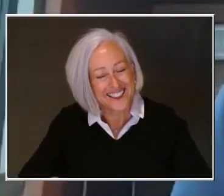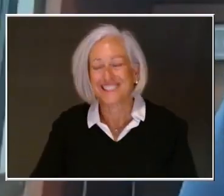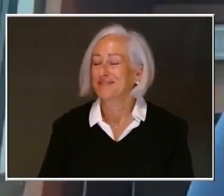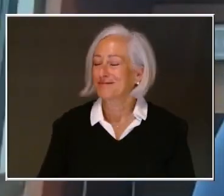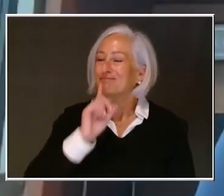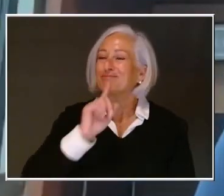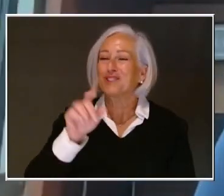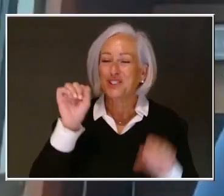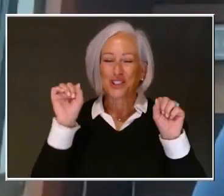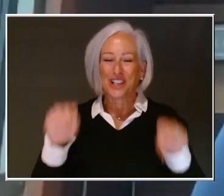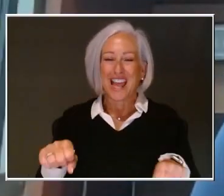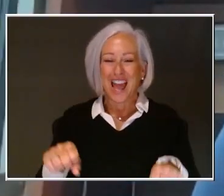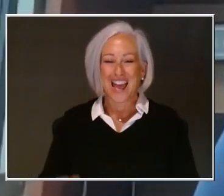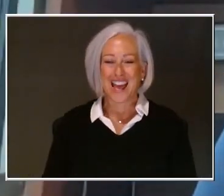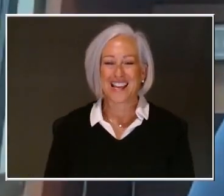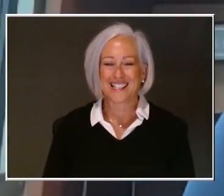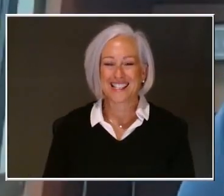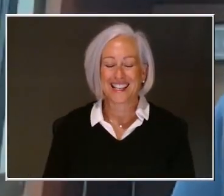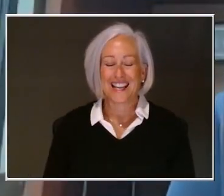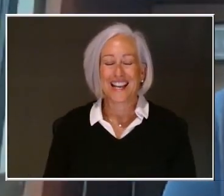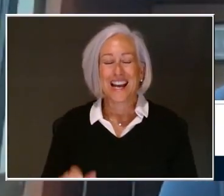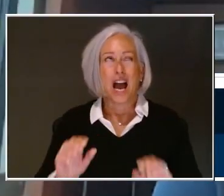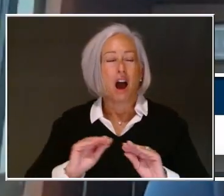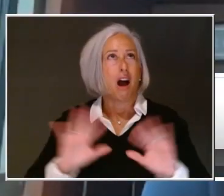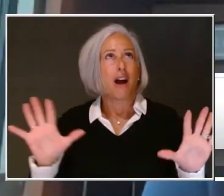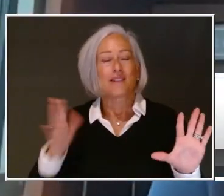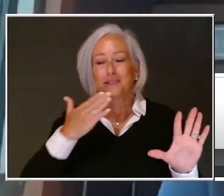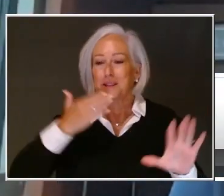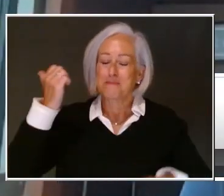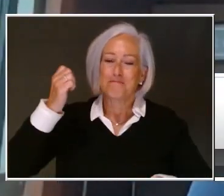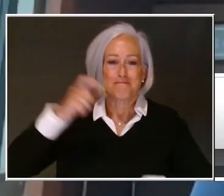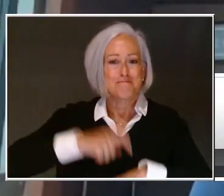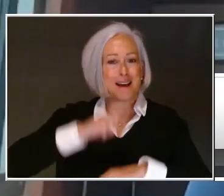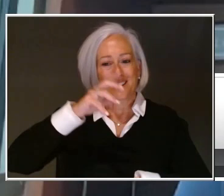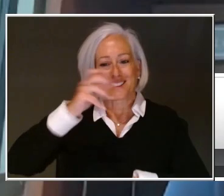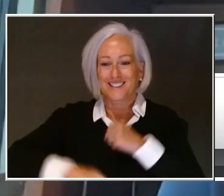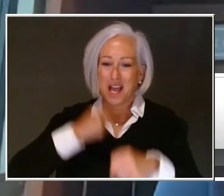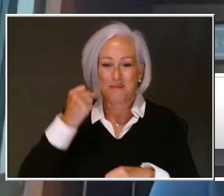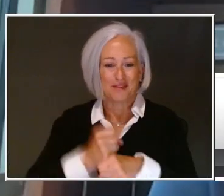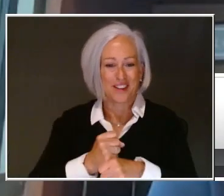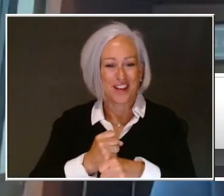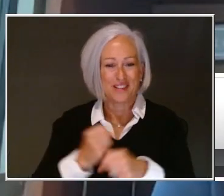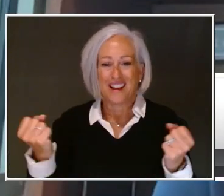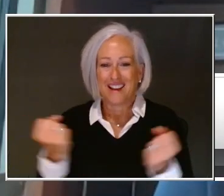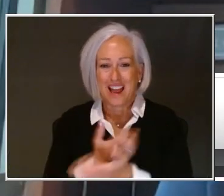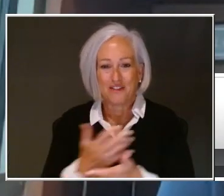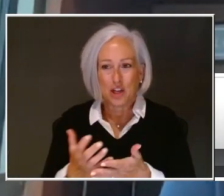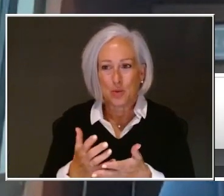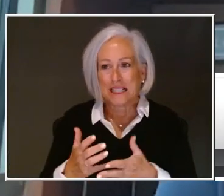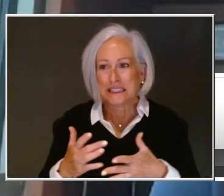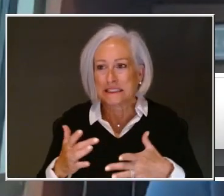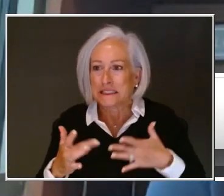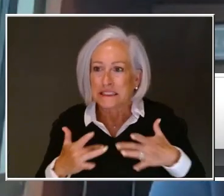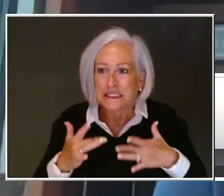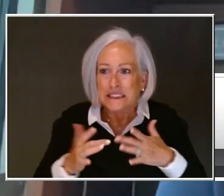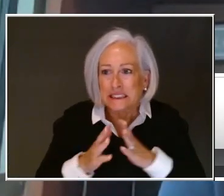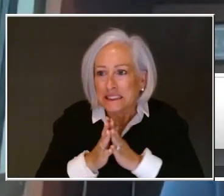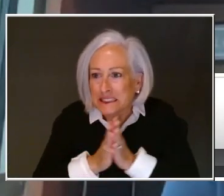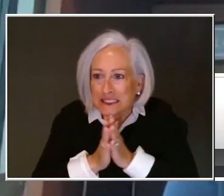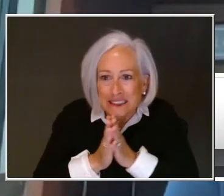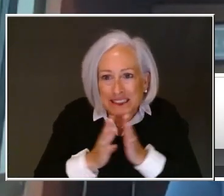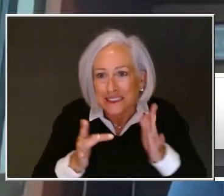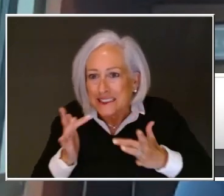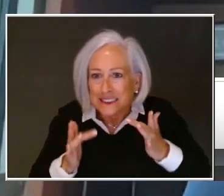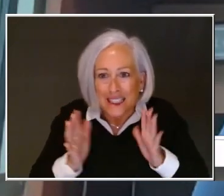Absolutely. It's obviously the best time of year, so everybody's kind of on edge a little bit work-wise, with just making sure